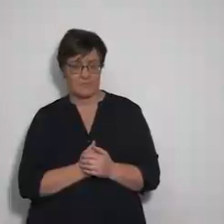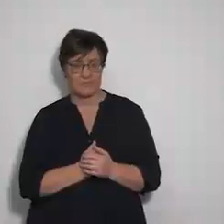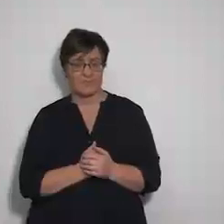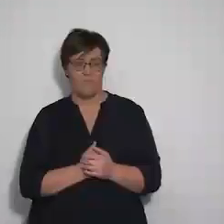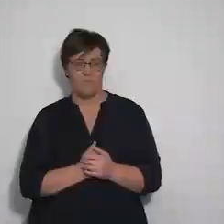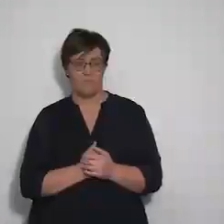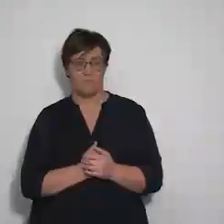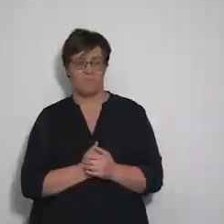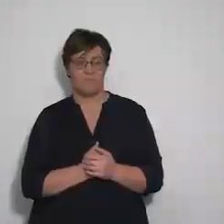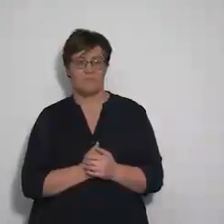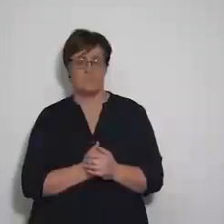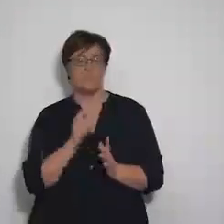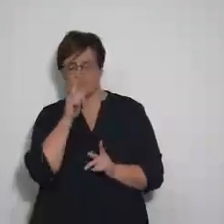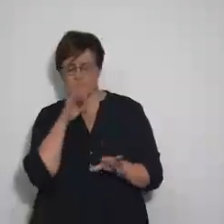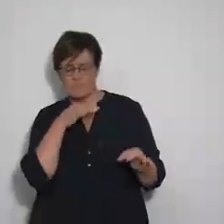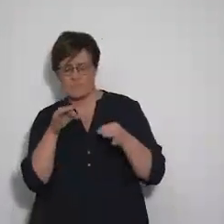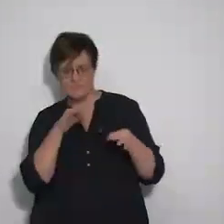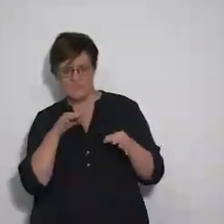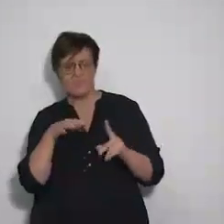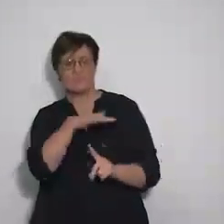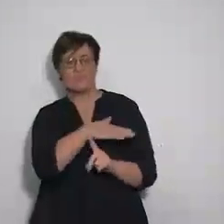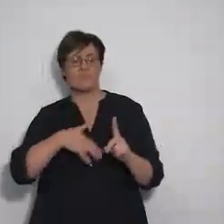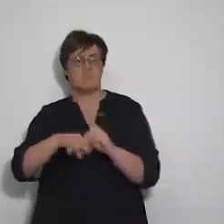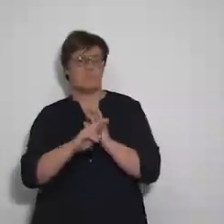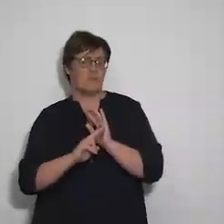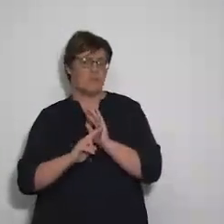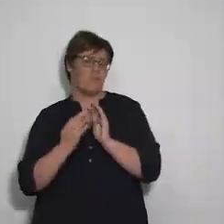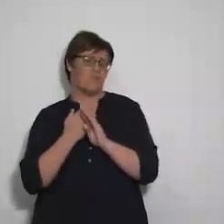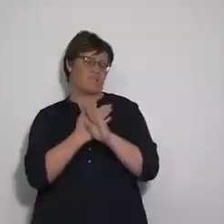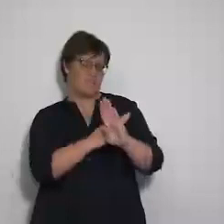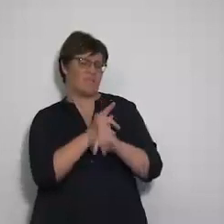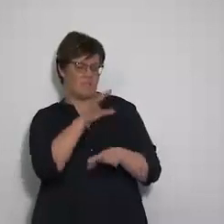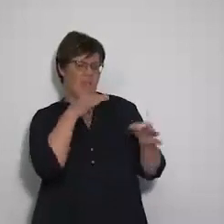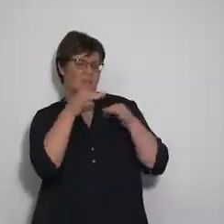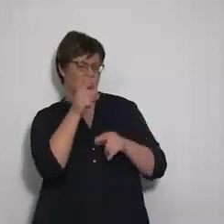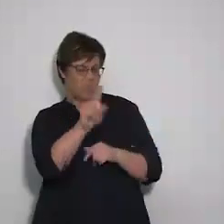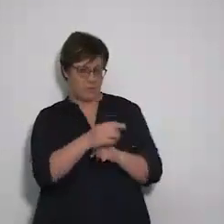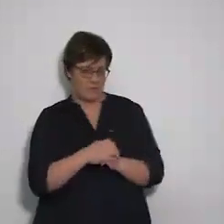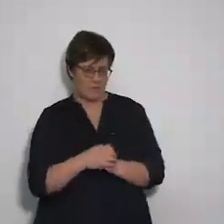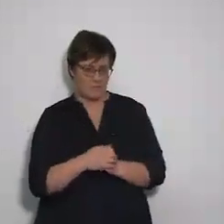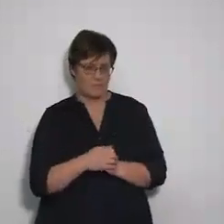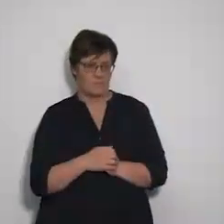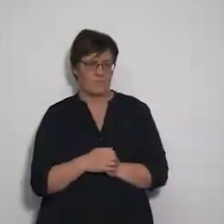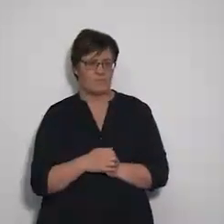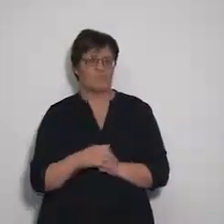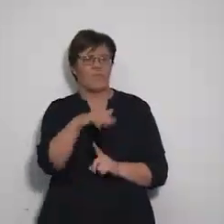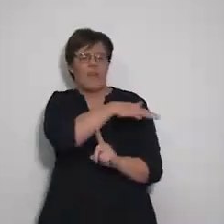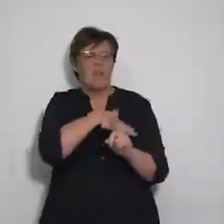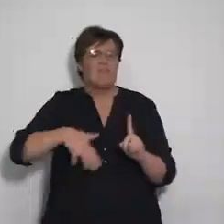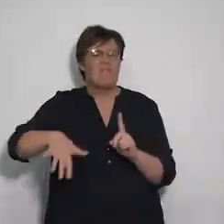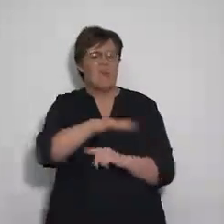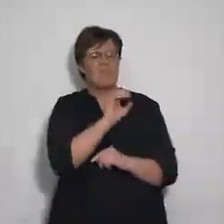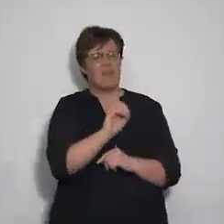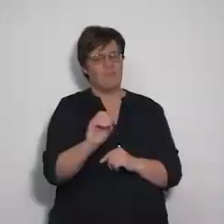resistance. So let's unpack environmental resistance a little. Things in